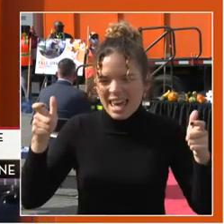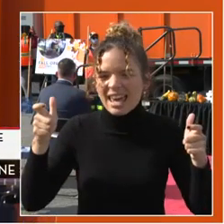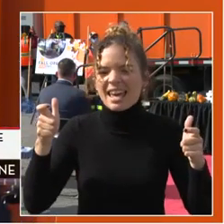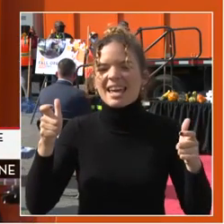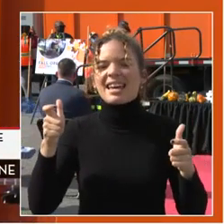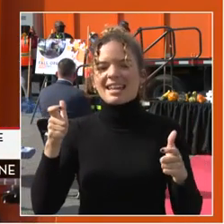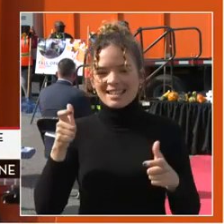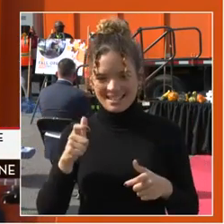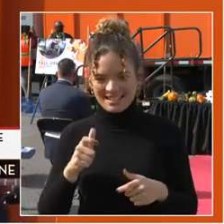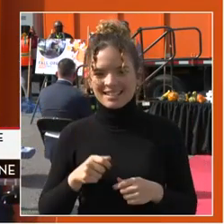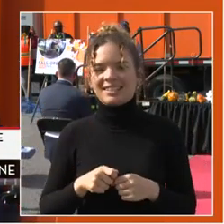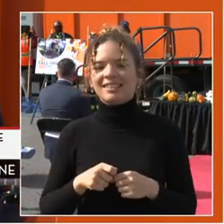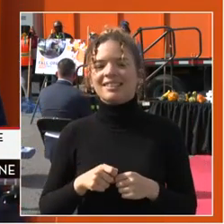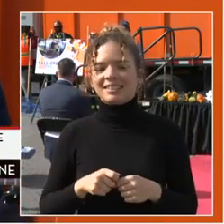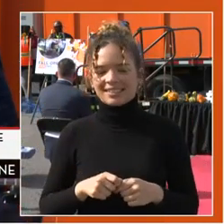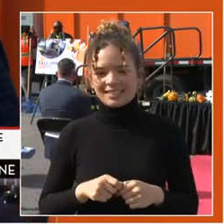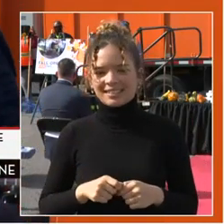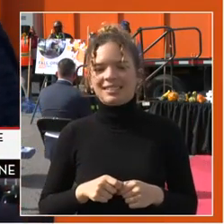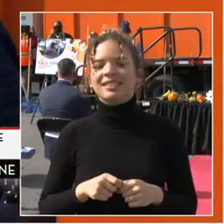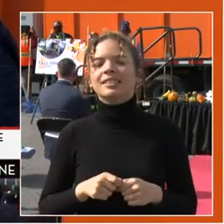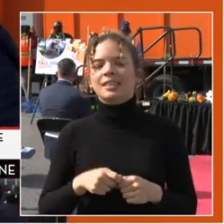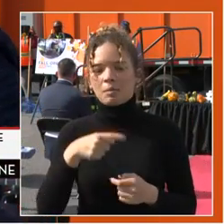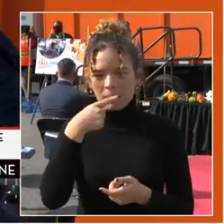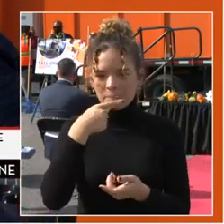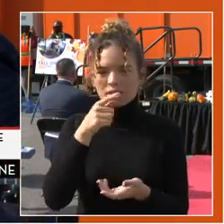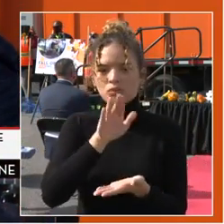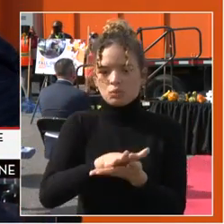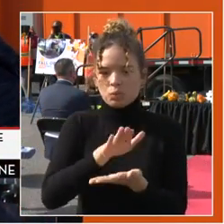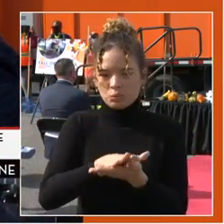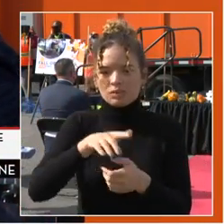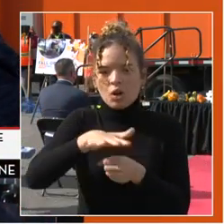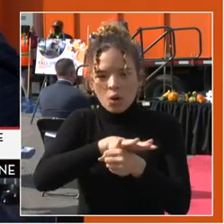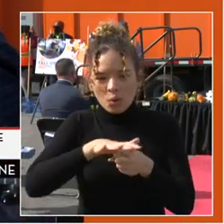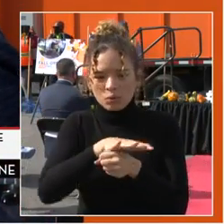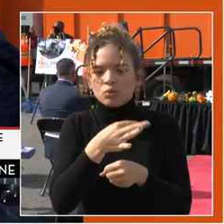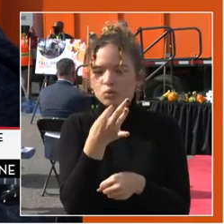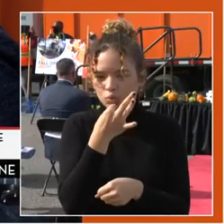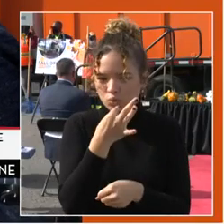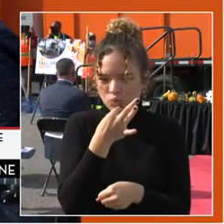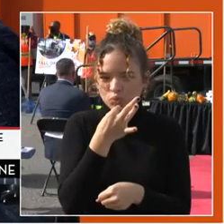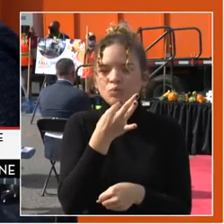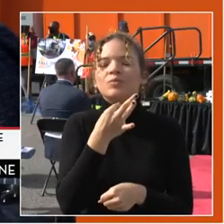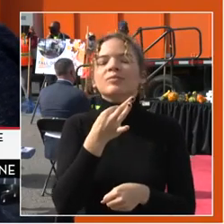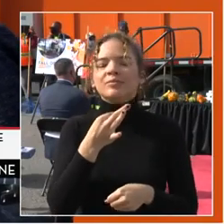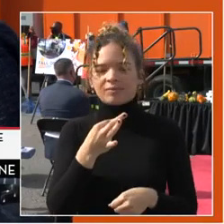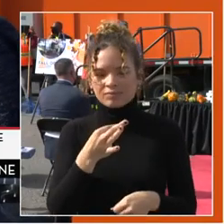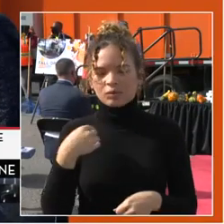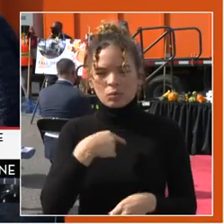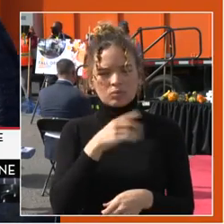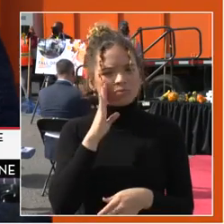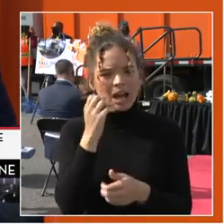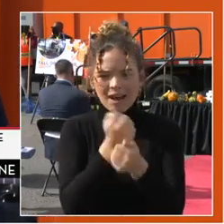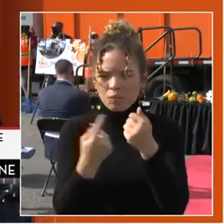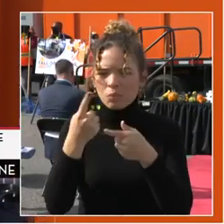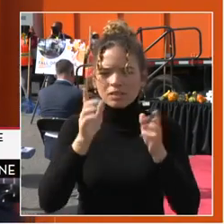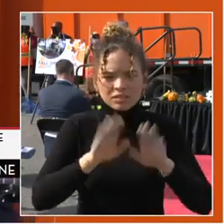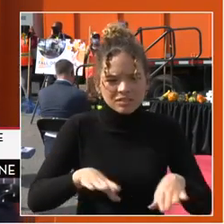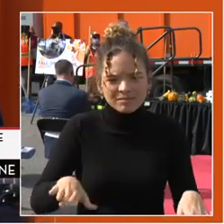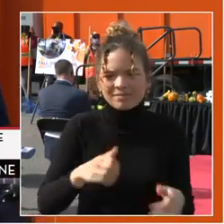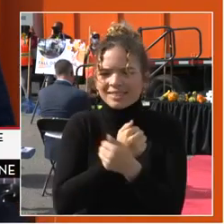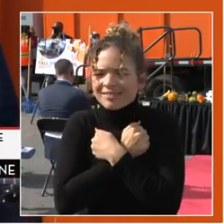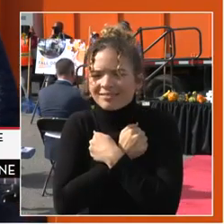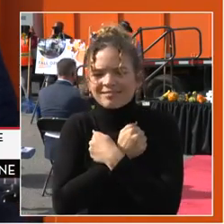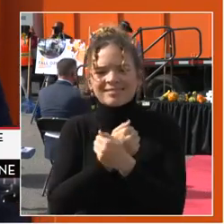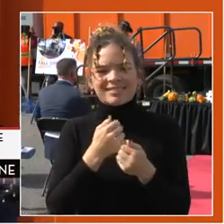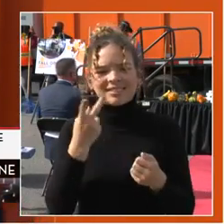Works in your neighborhood soon, right? And I know the boys and girls like to see the big trucks coming through. And they're